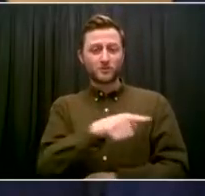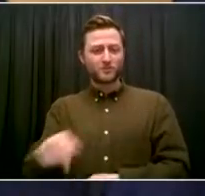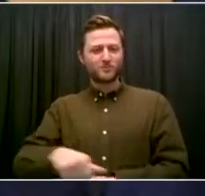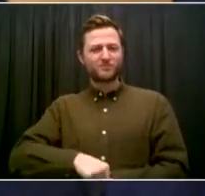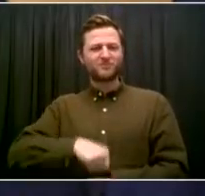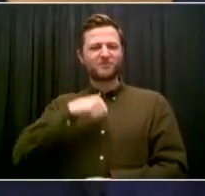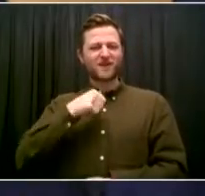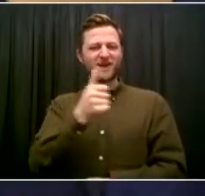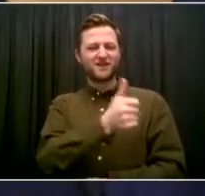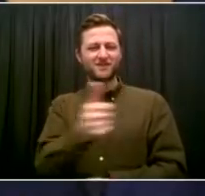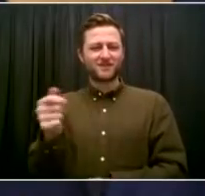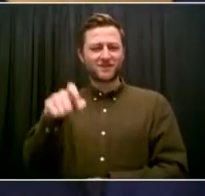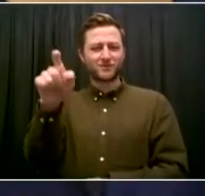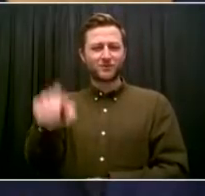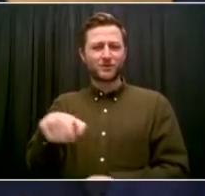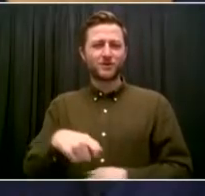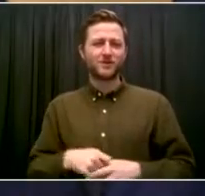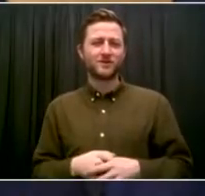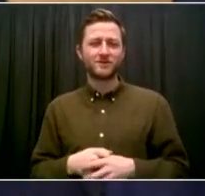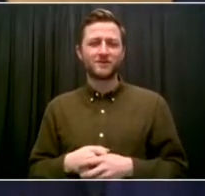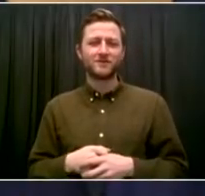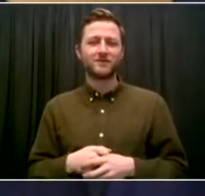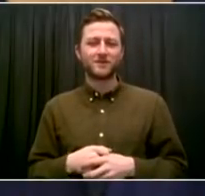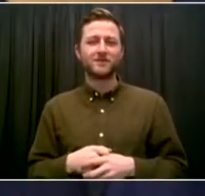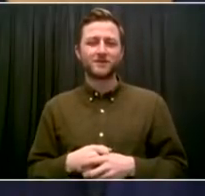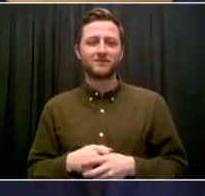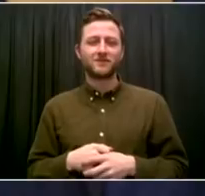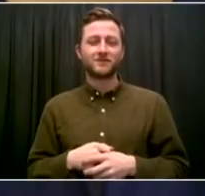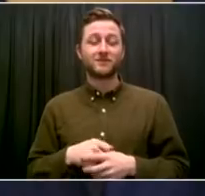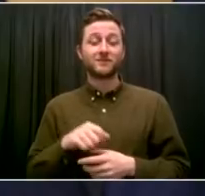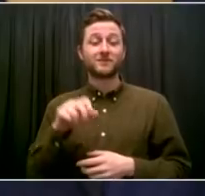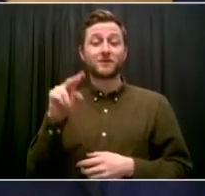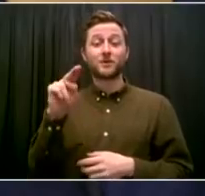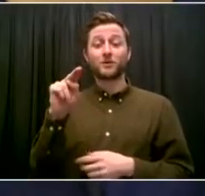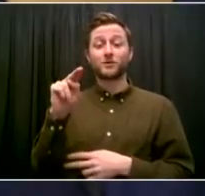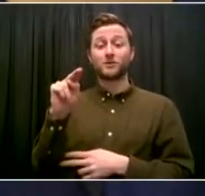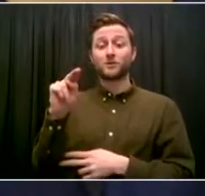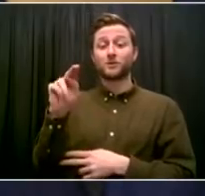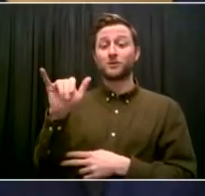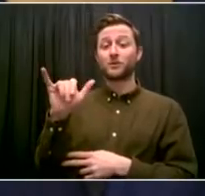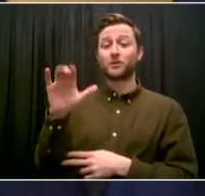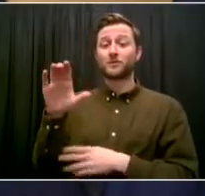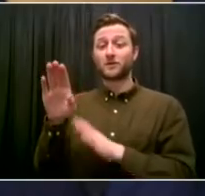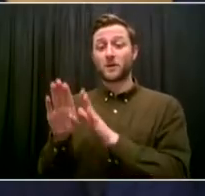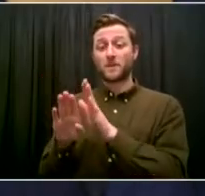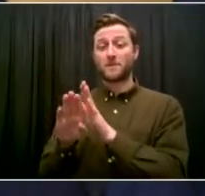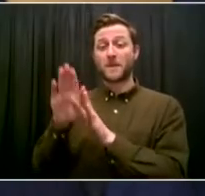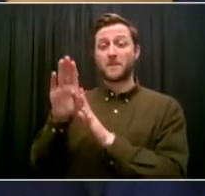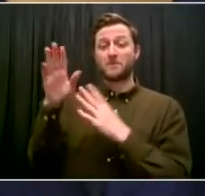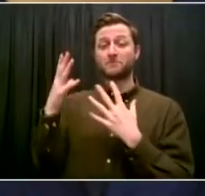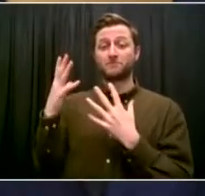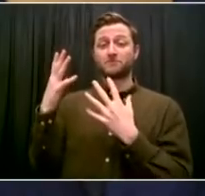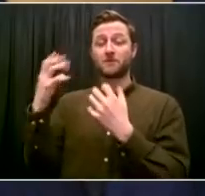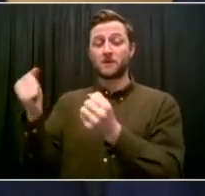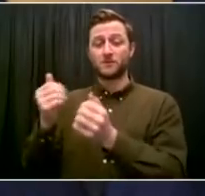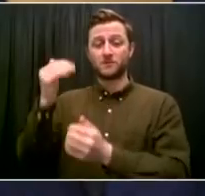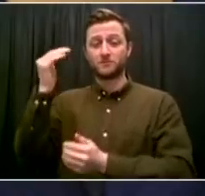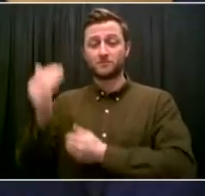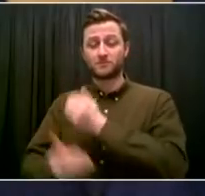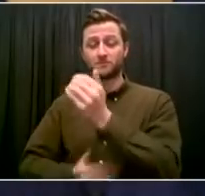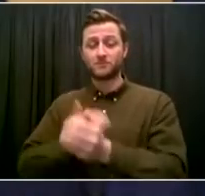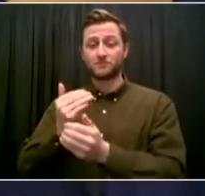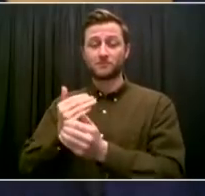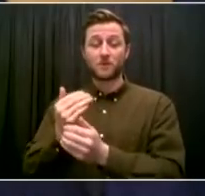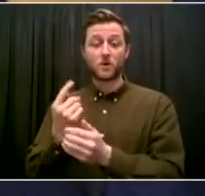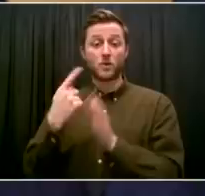success in moving our city back to a positive place is that we have the highest vax rates in the